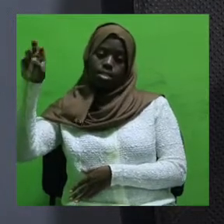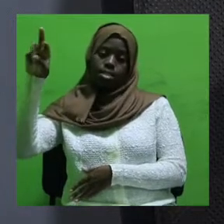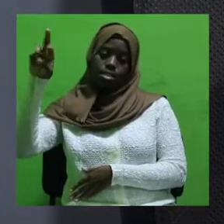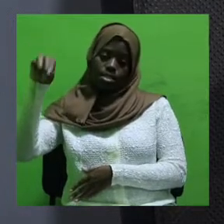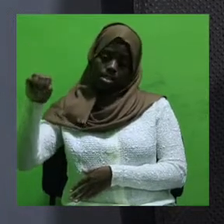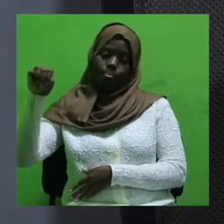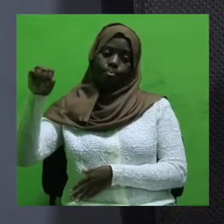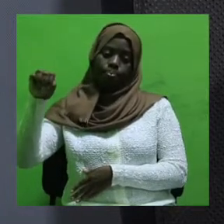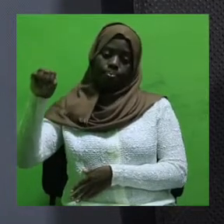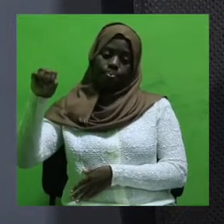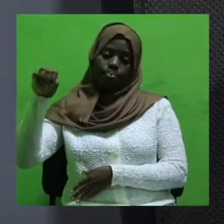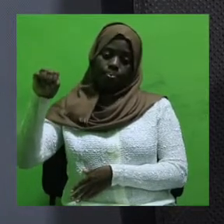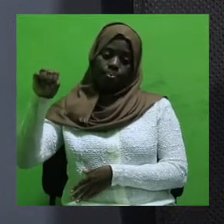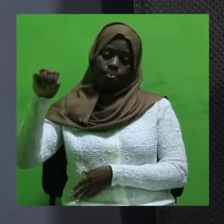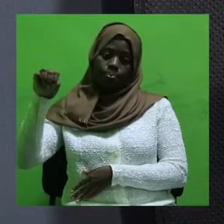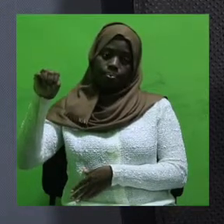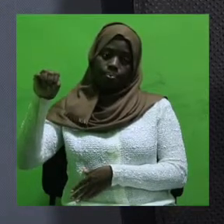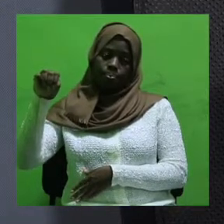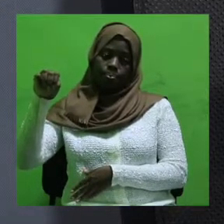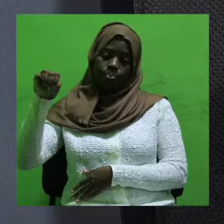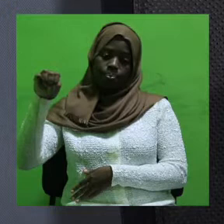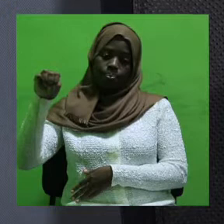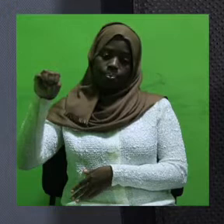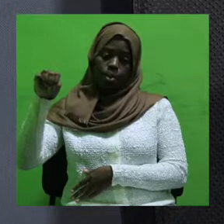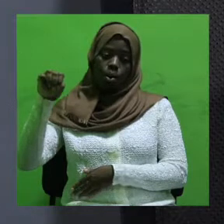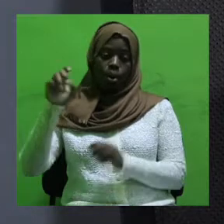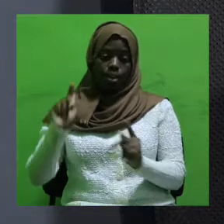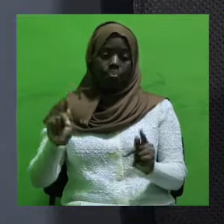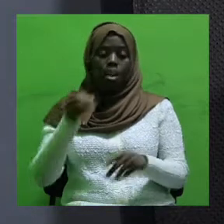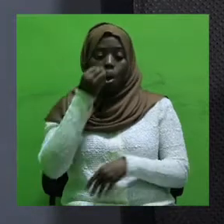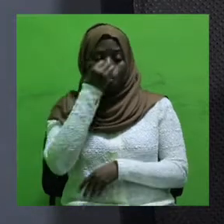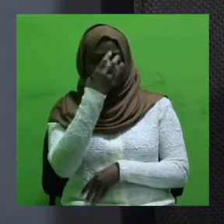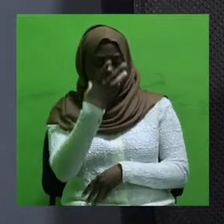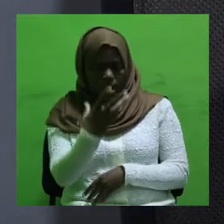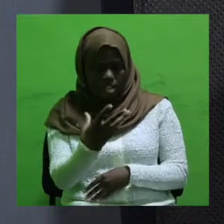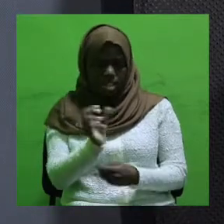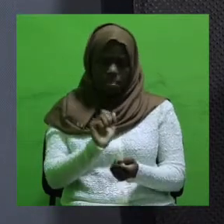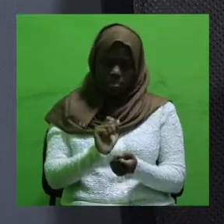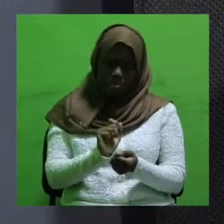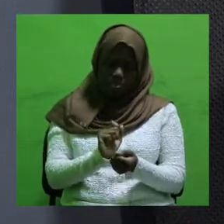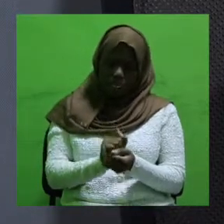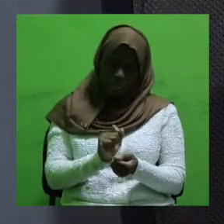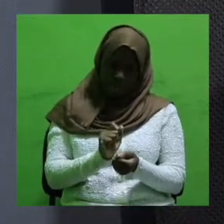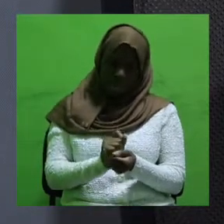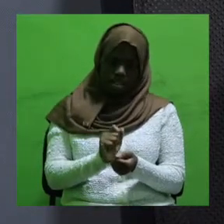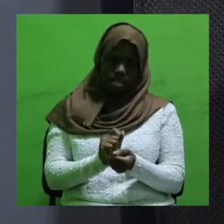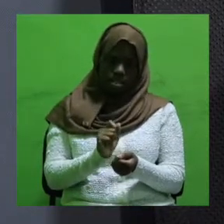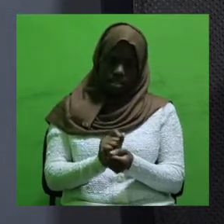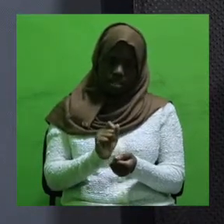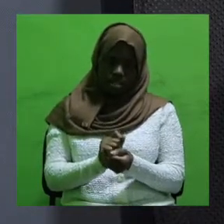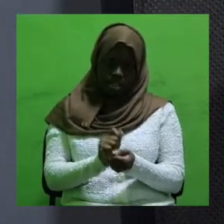both parts of metabolism. So in any terms, any waste product produced